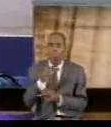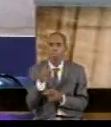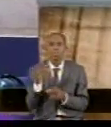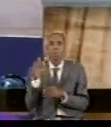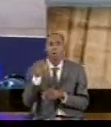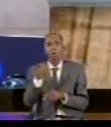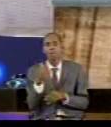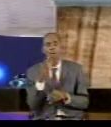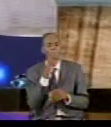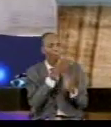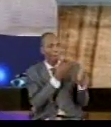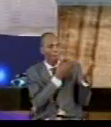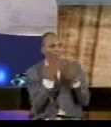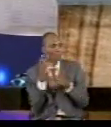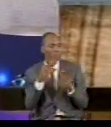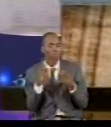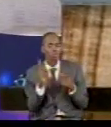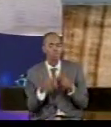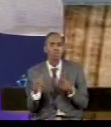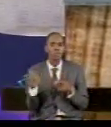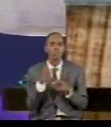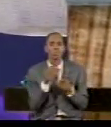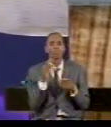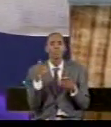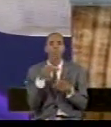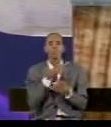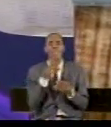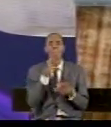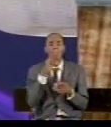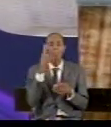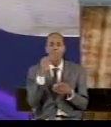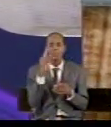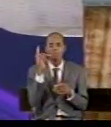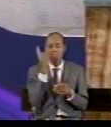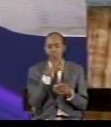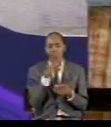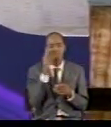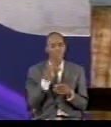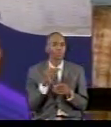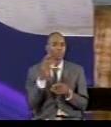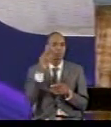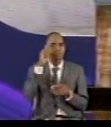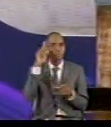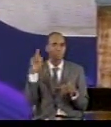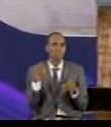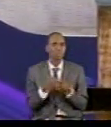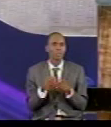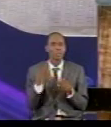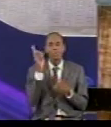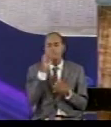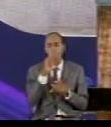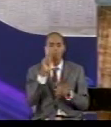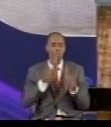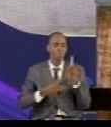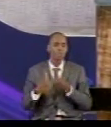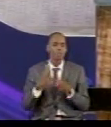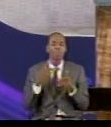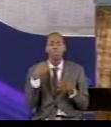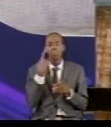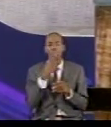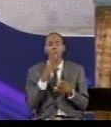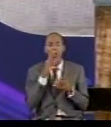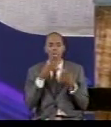to them. Those are the false brethren among us. Those are the people who are leading